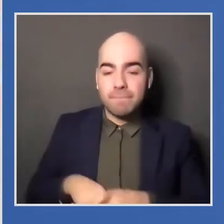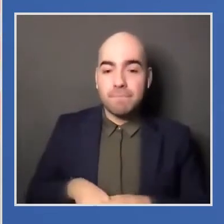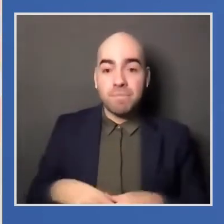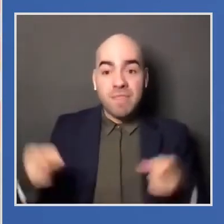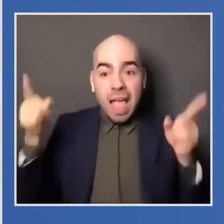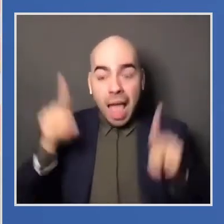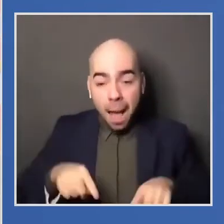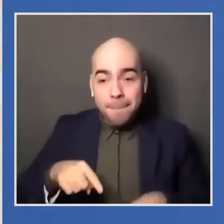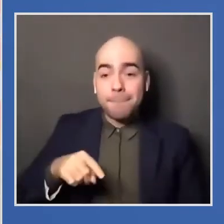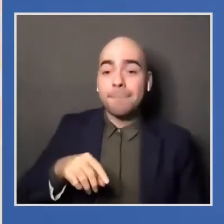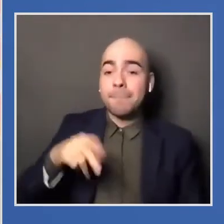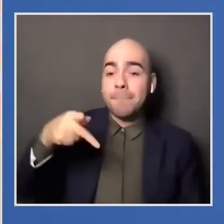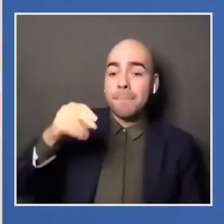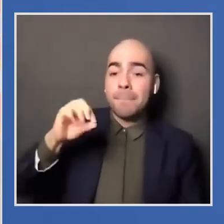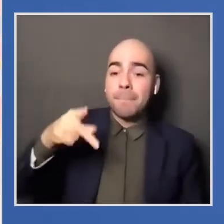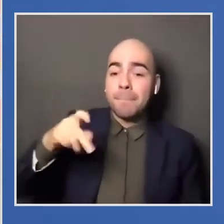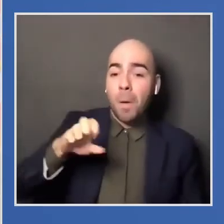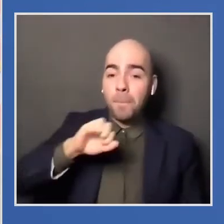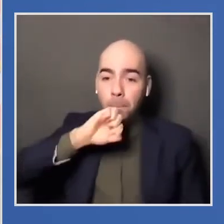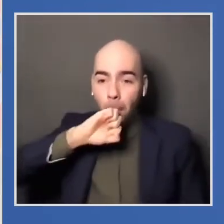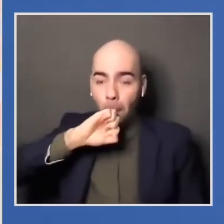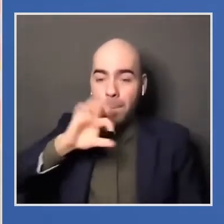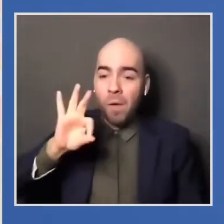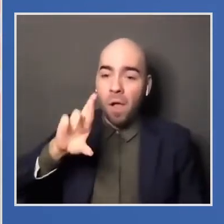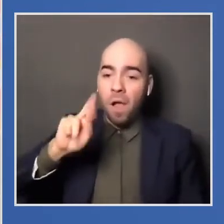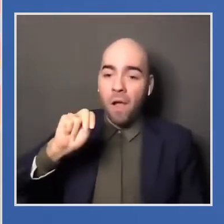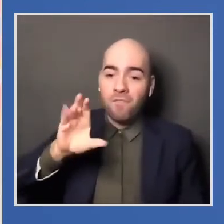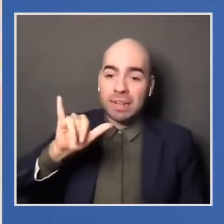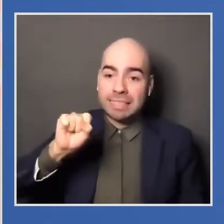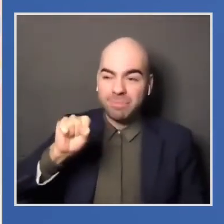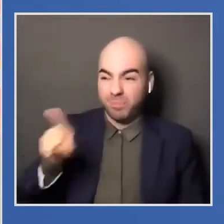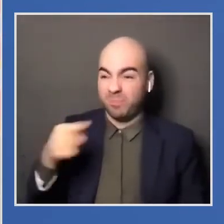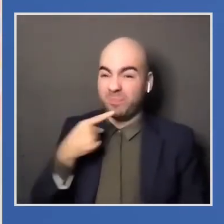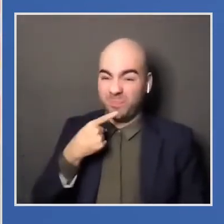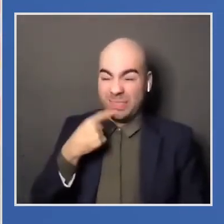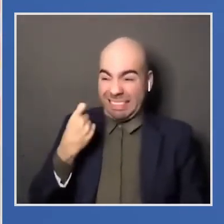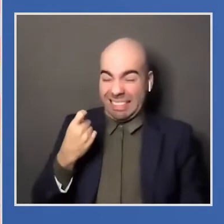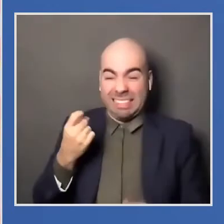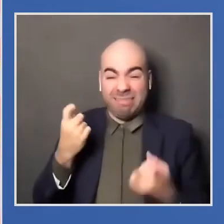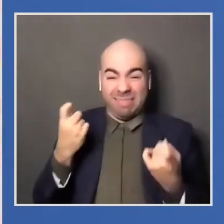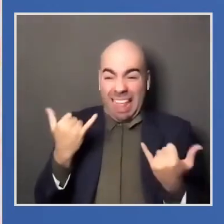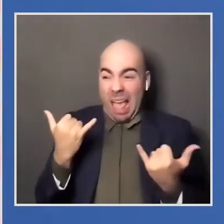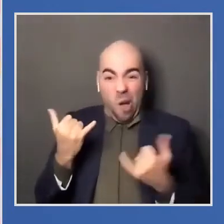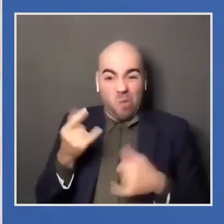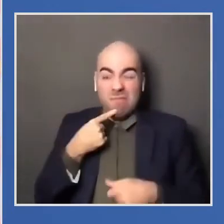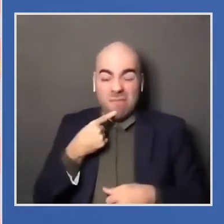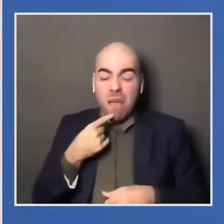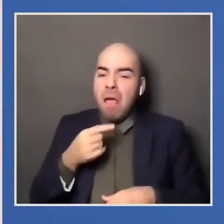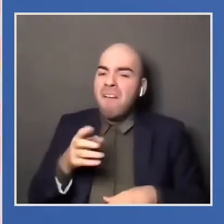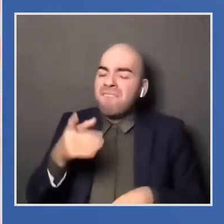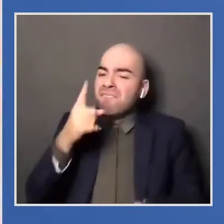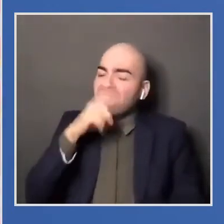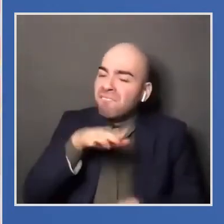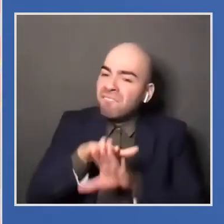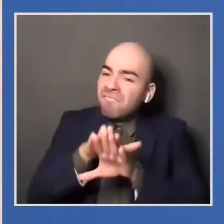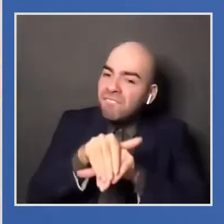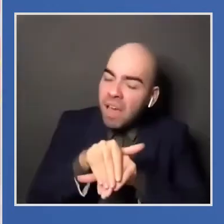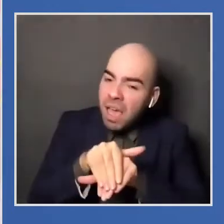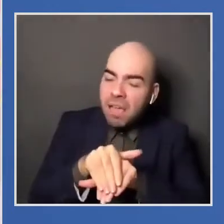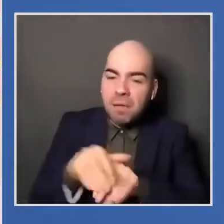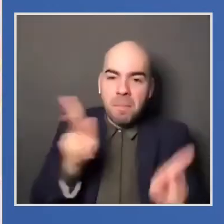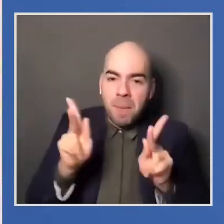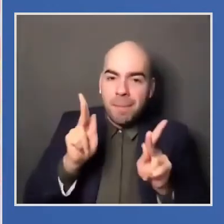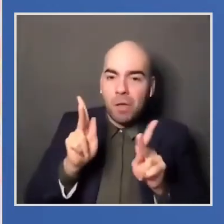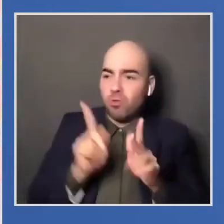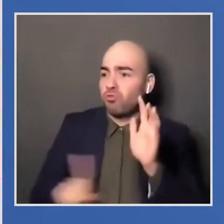warns us against this phony populism that appeals to, quote, the basest and most selfish instincts. He goes